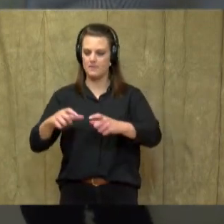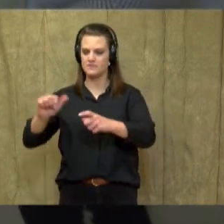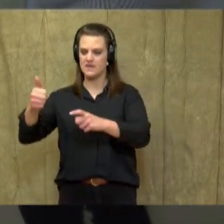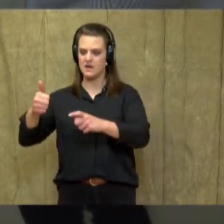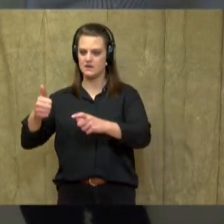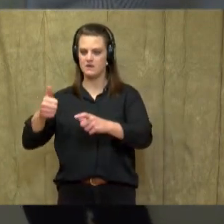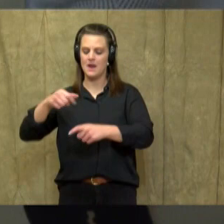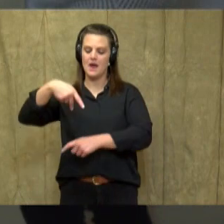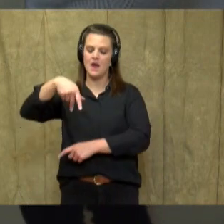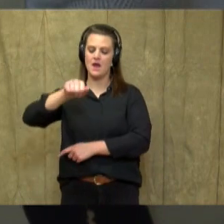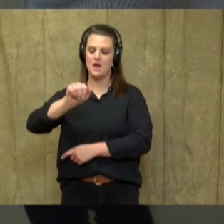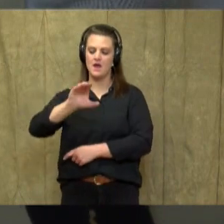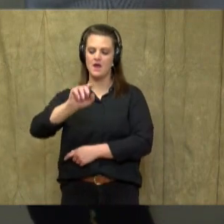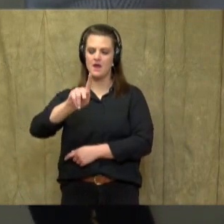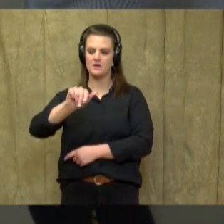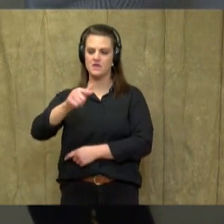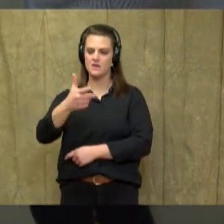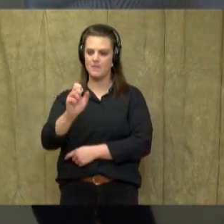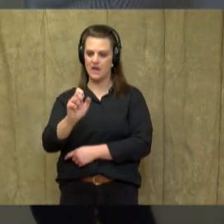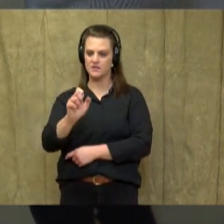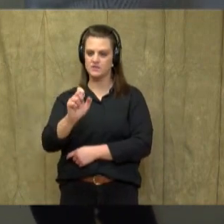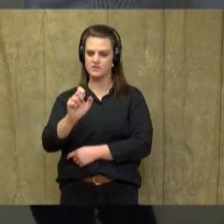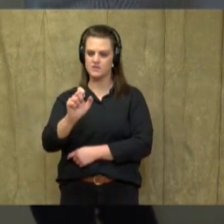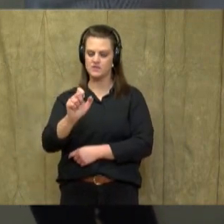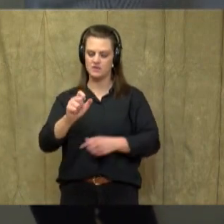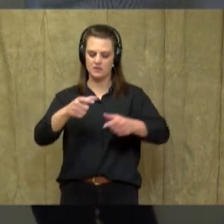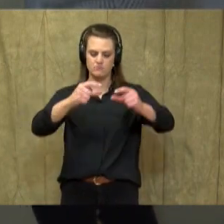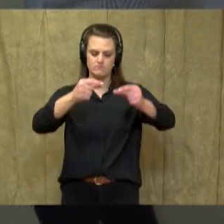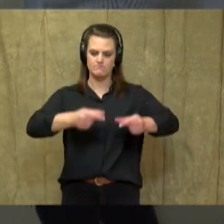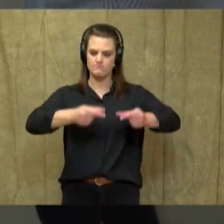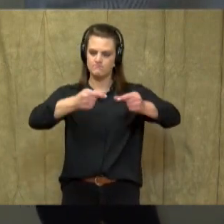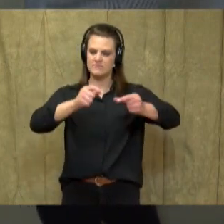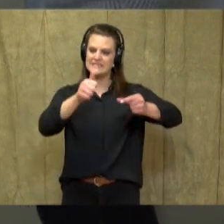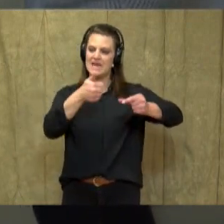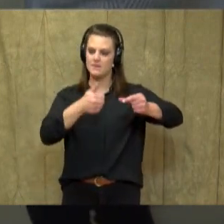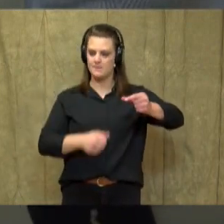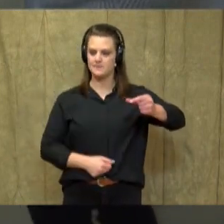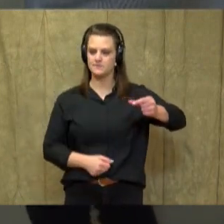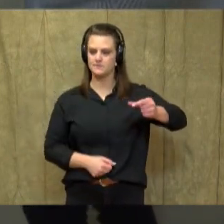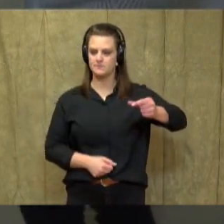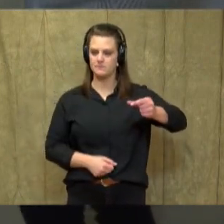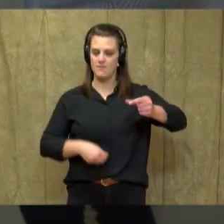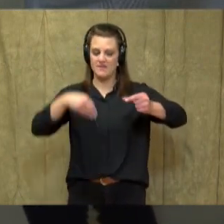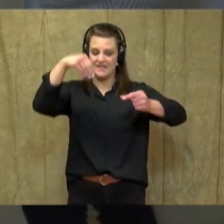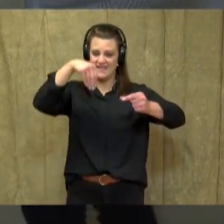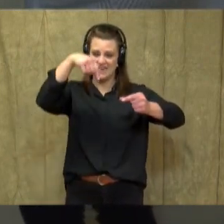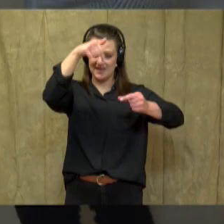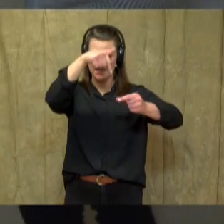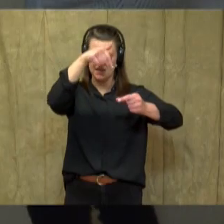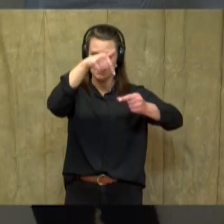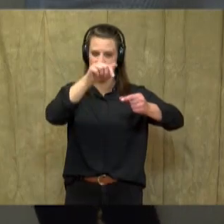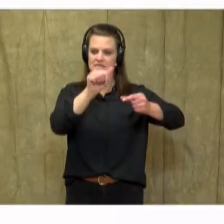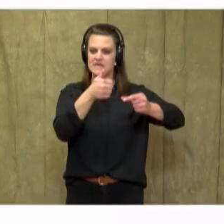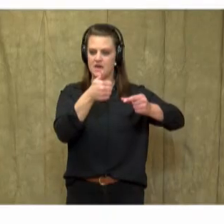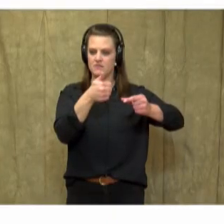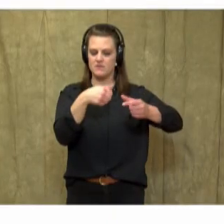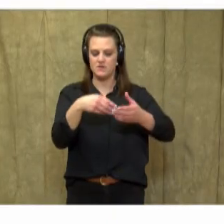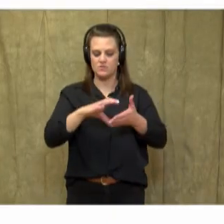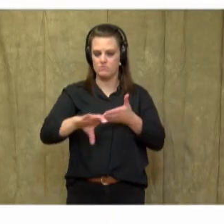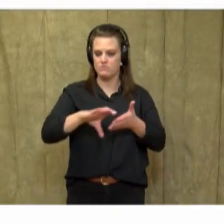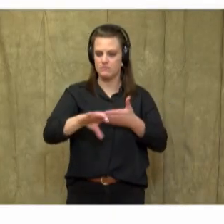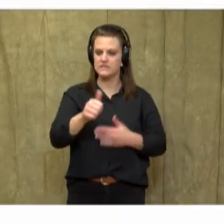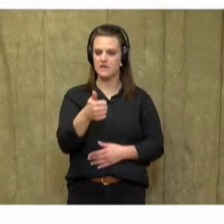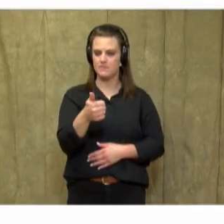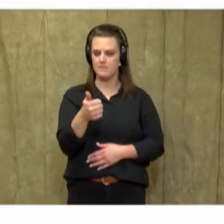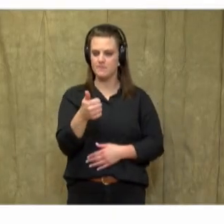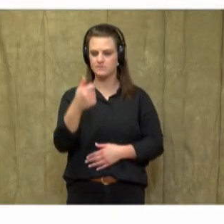one package of baseball cards, okay? And in that package, there are 10 cards.